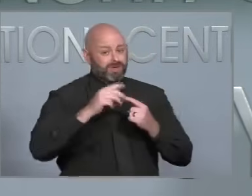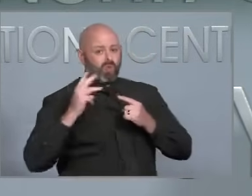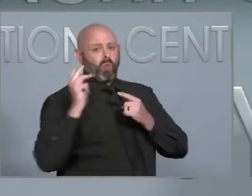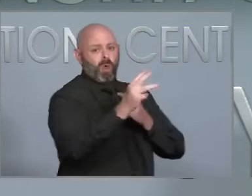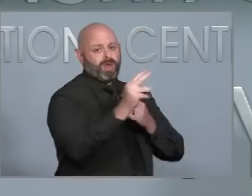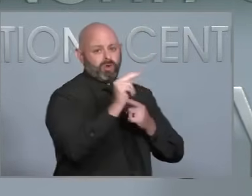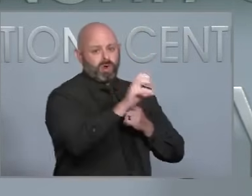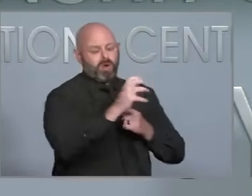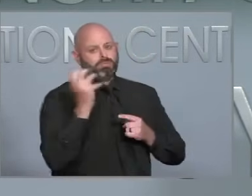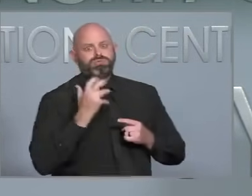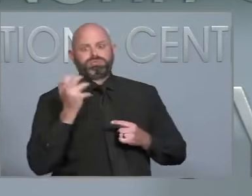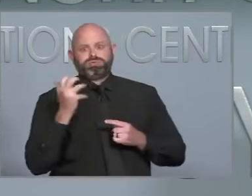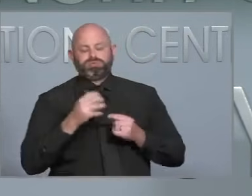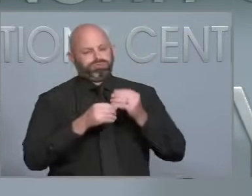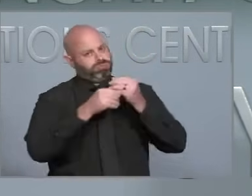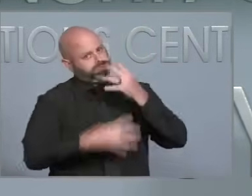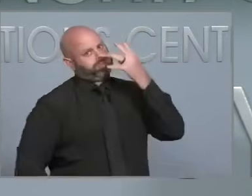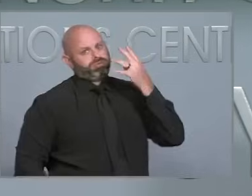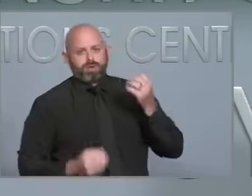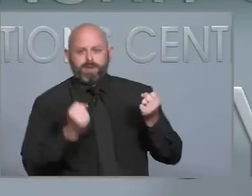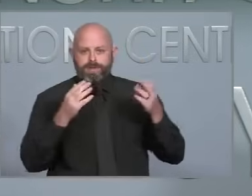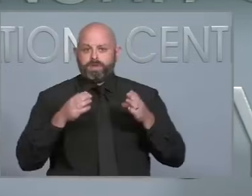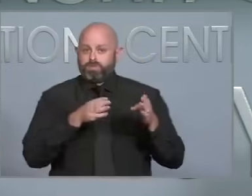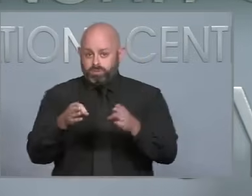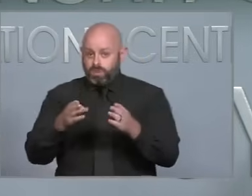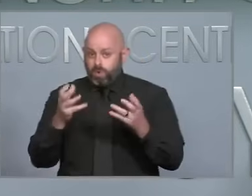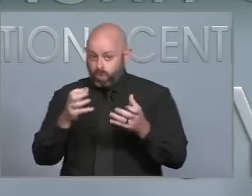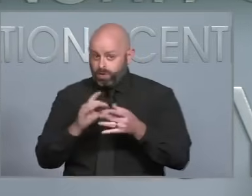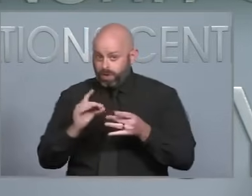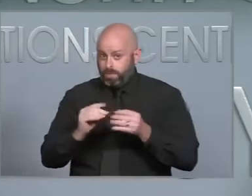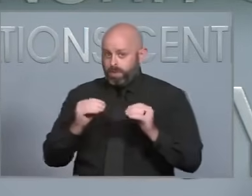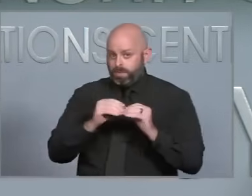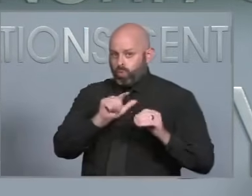Carolina. But Mr. Peoples, I'll let you come forward.